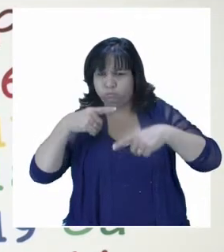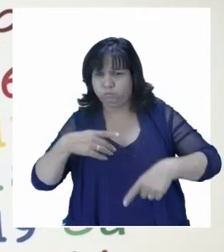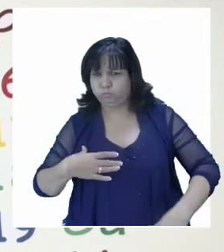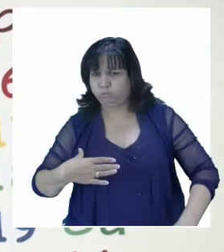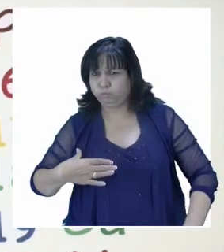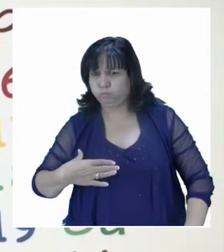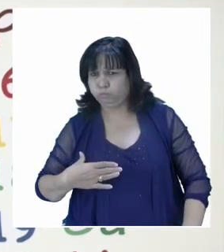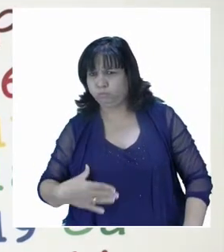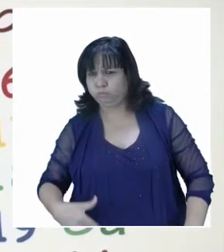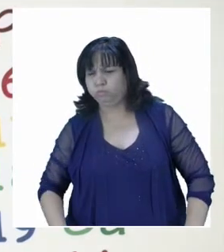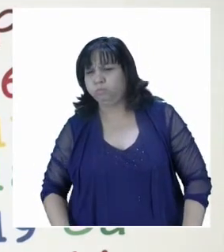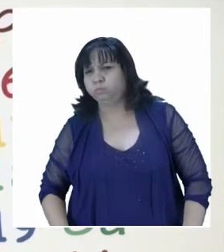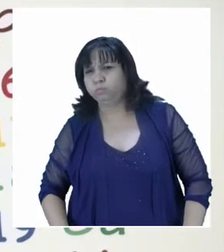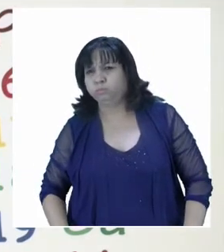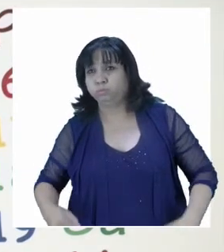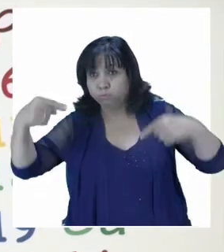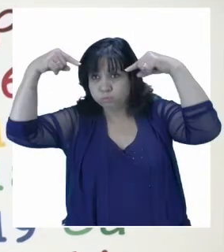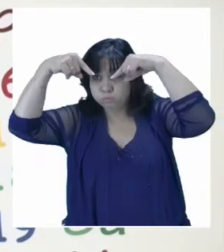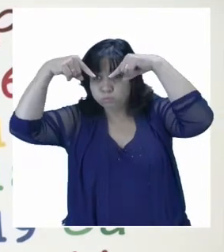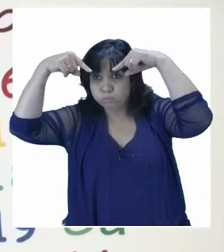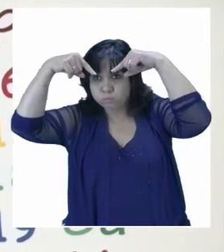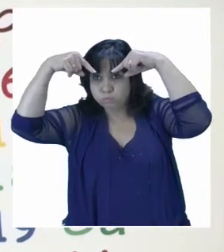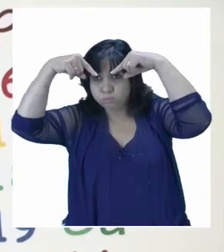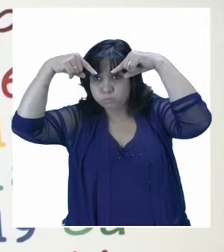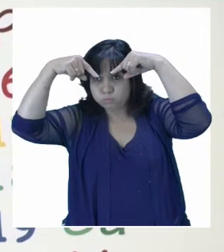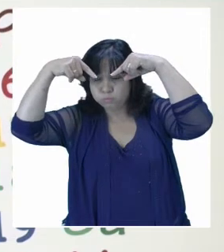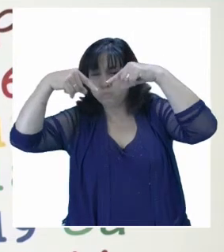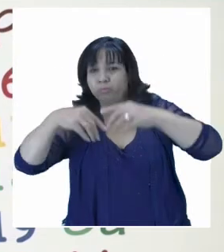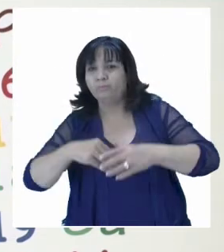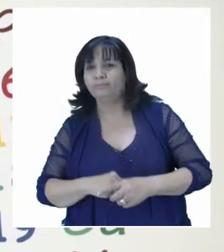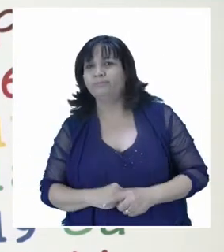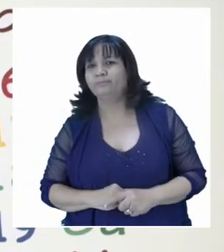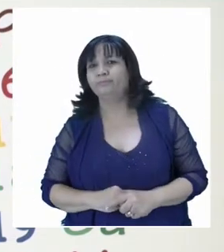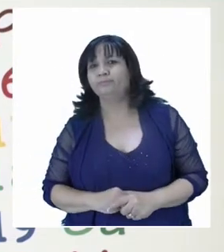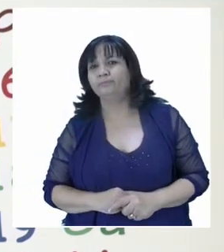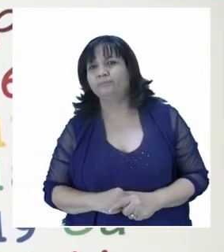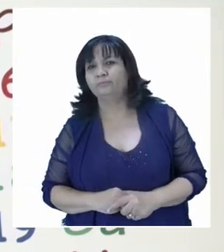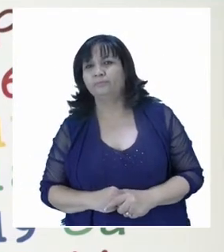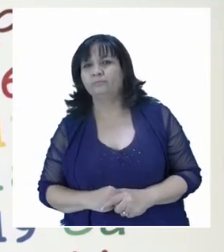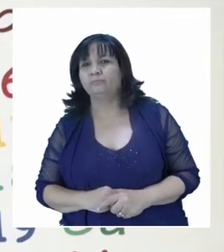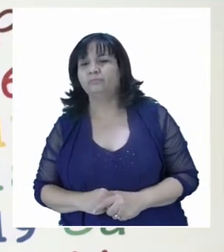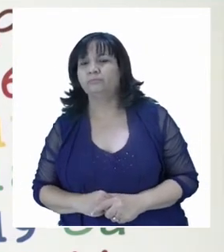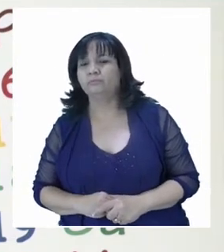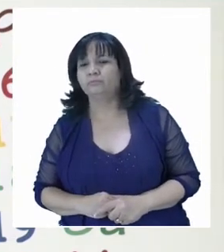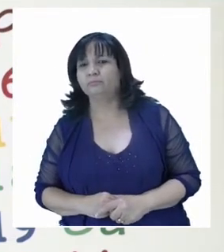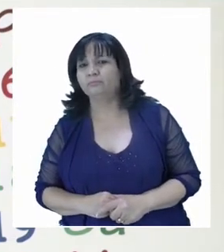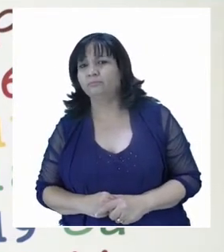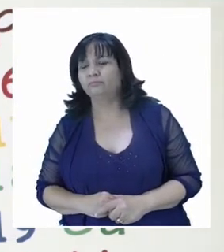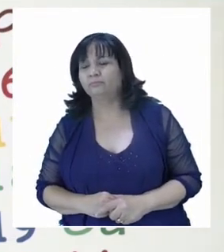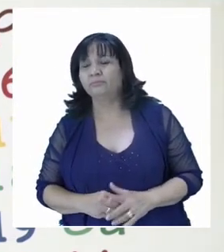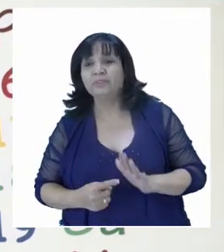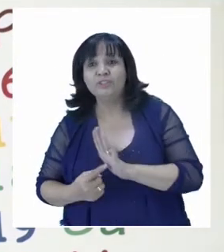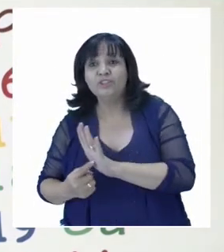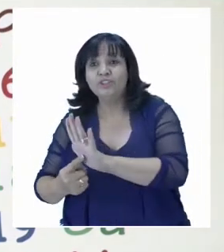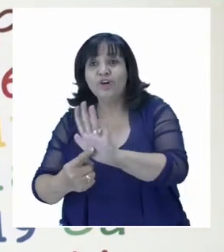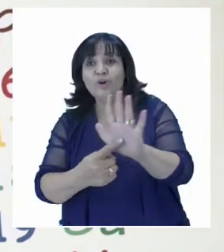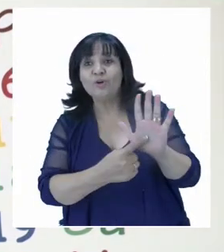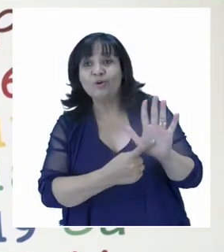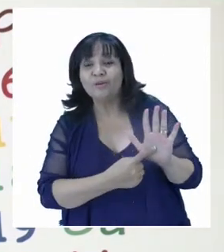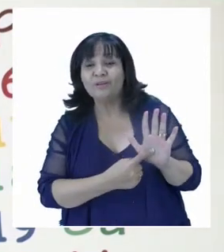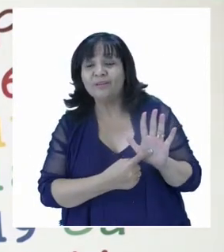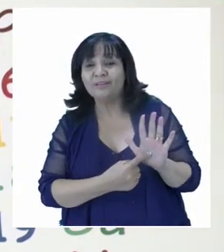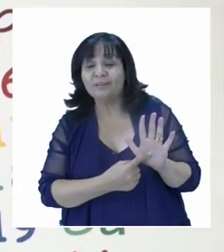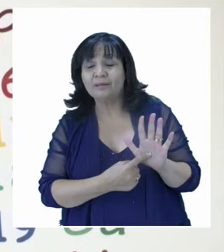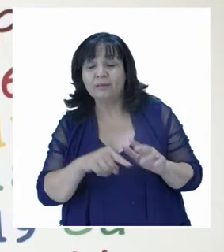they're strong, and the face is not happy at all. Everybody, show me if